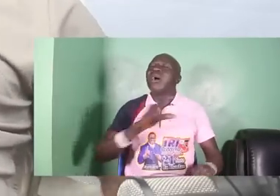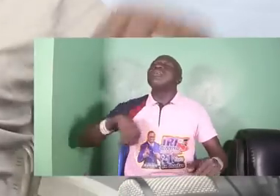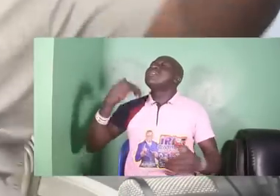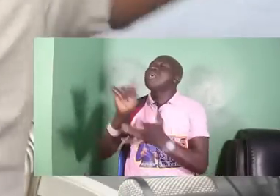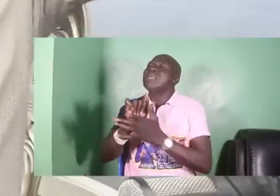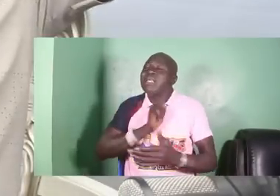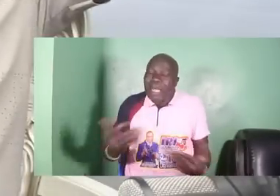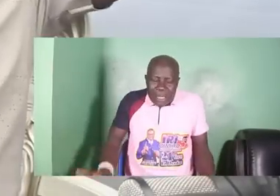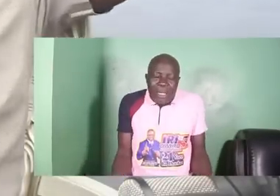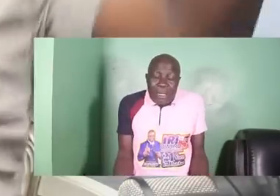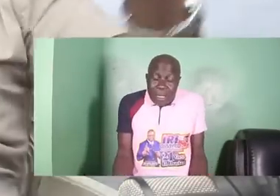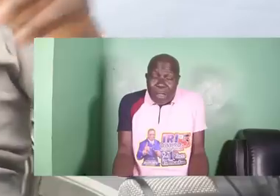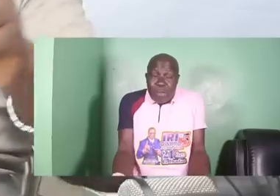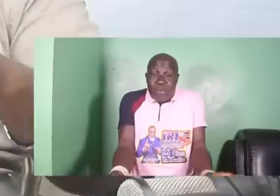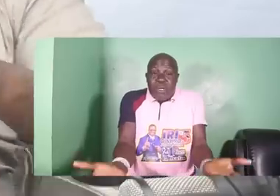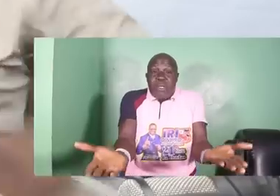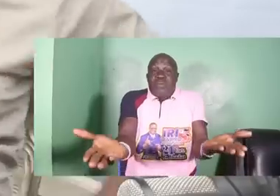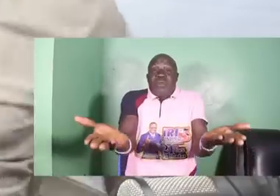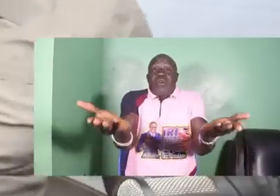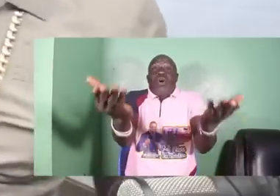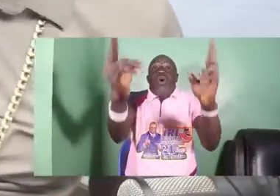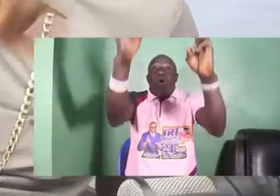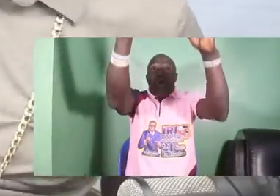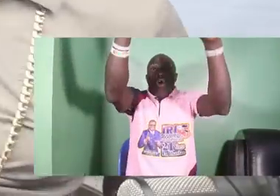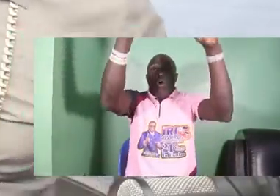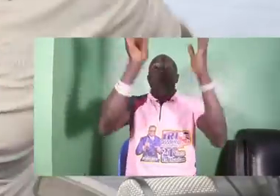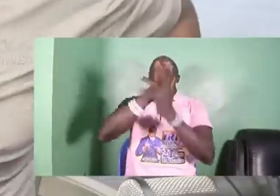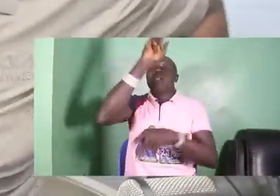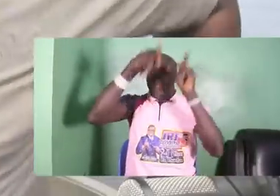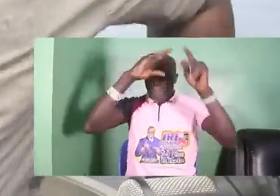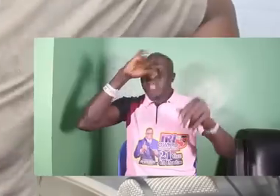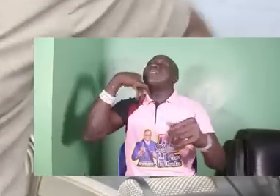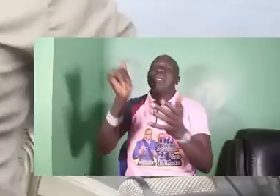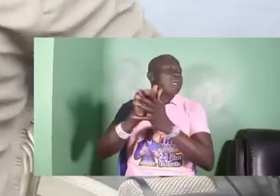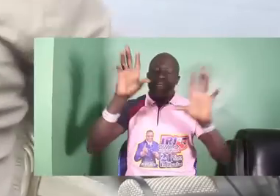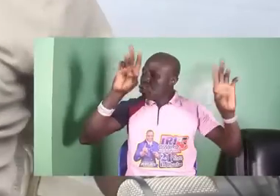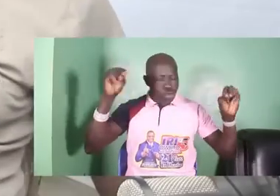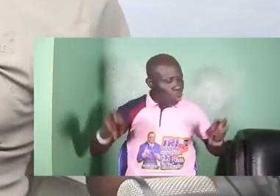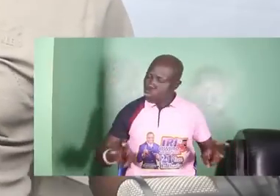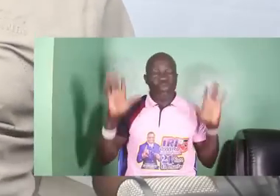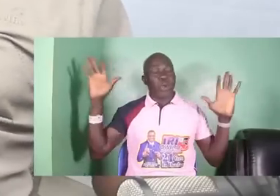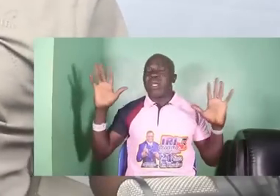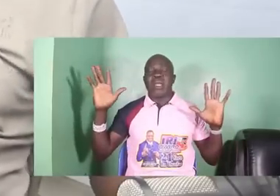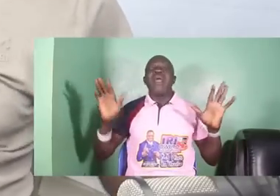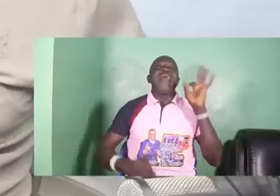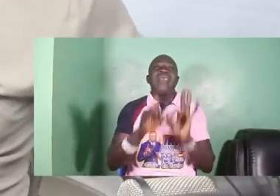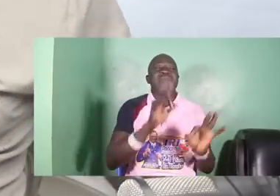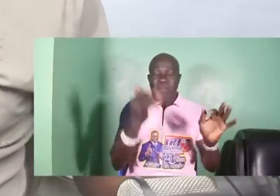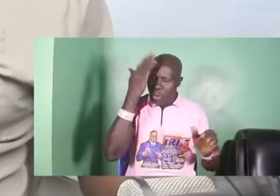nbe. Igbesoke wa o. He's lifting up. Eniyan la so pe ko saye loke. He's better saying there is no. If you know people